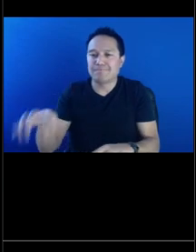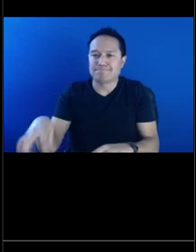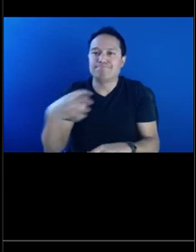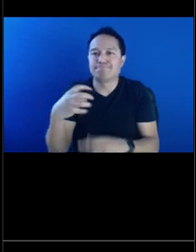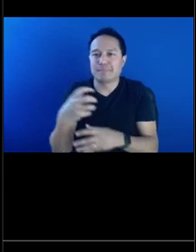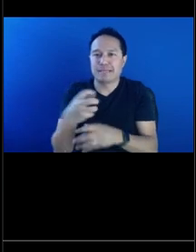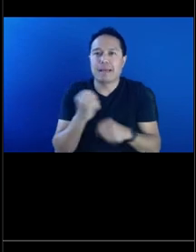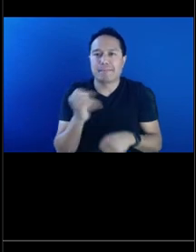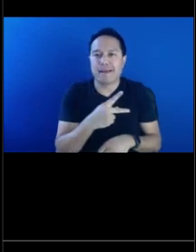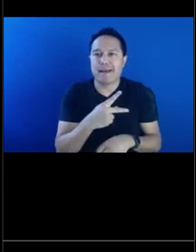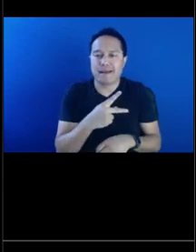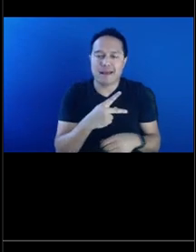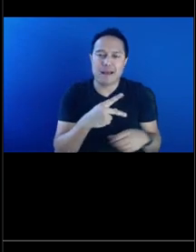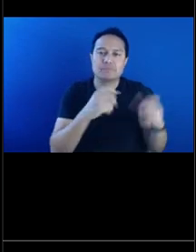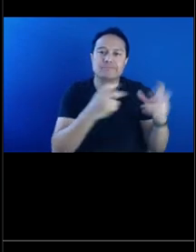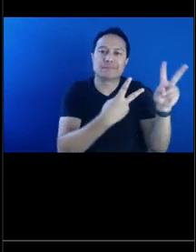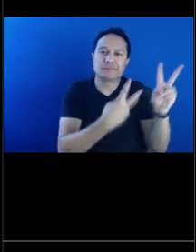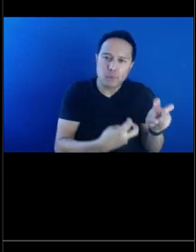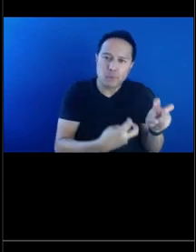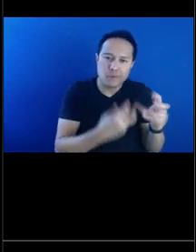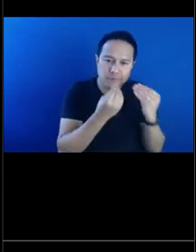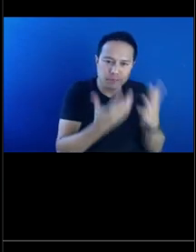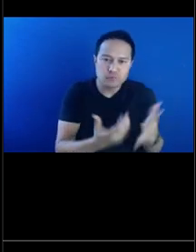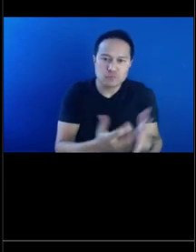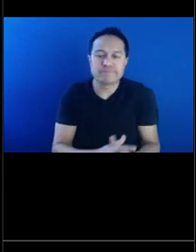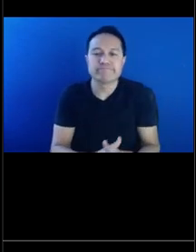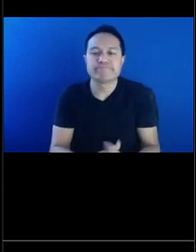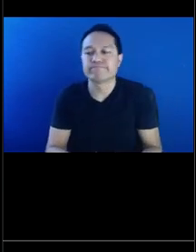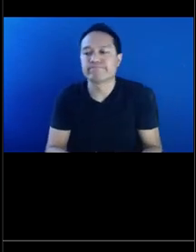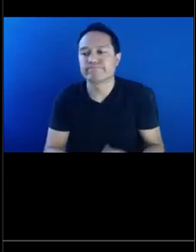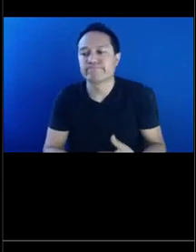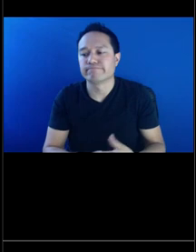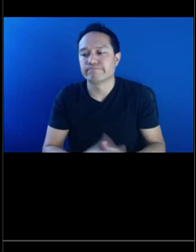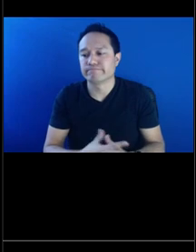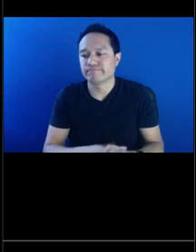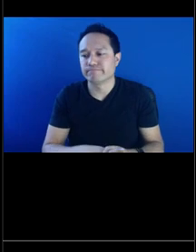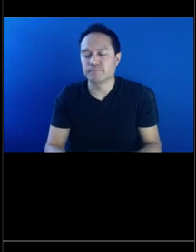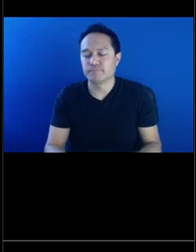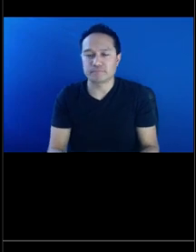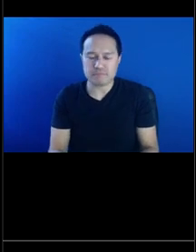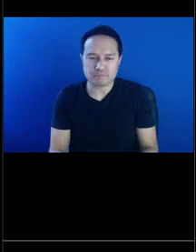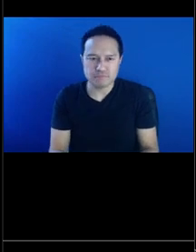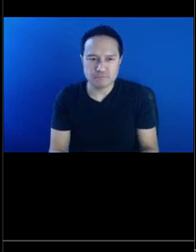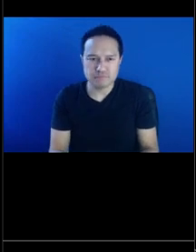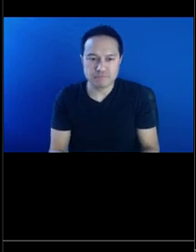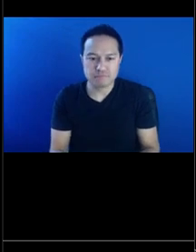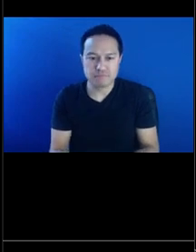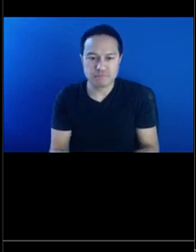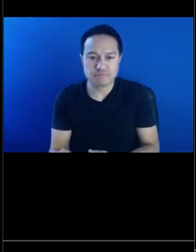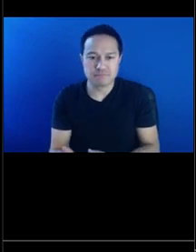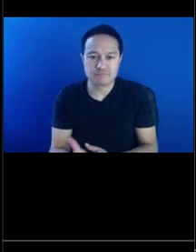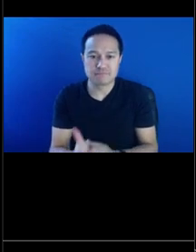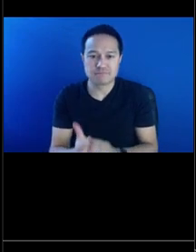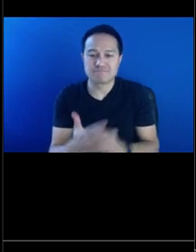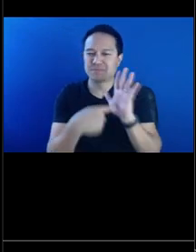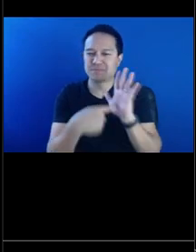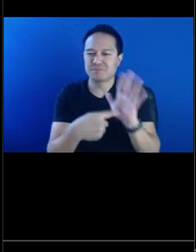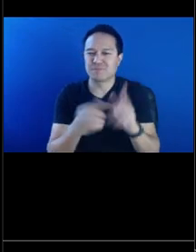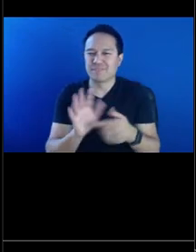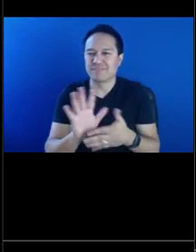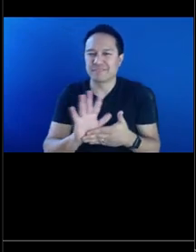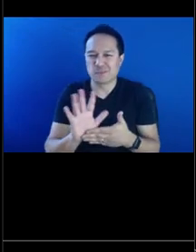information and see what was going on. And so now I want to share with you guys one of the videos that